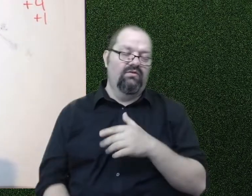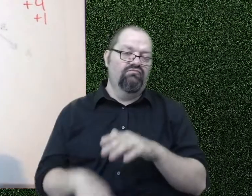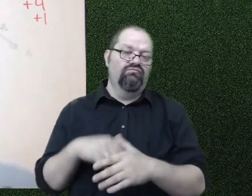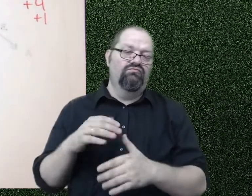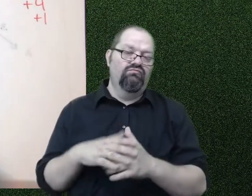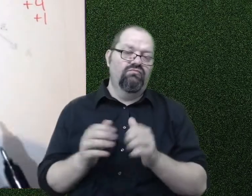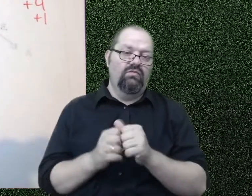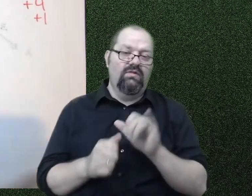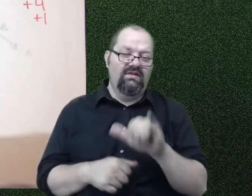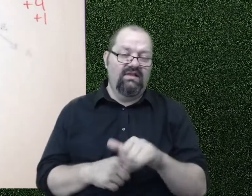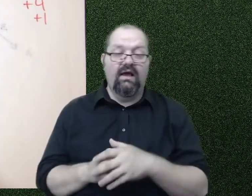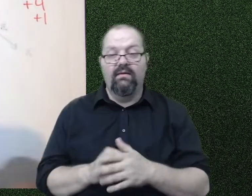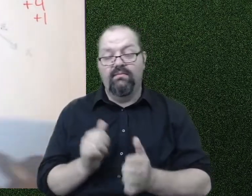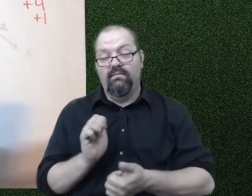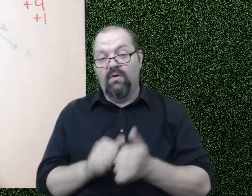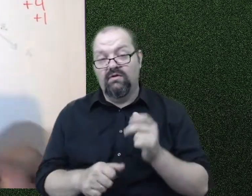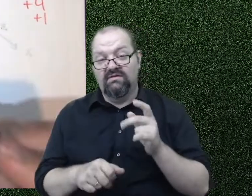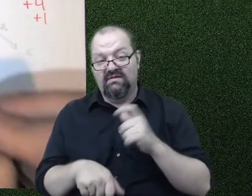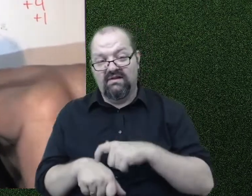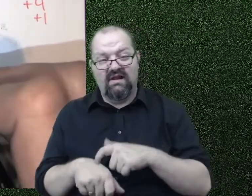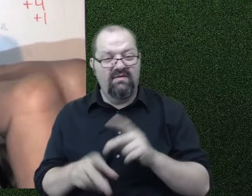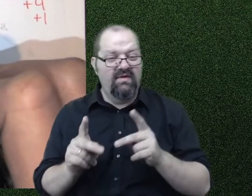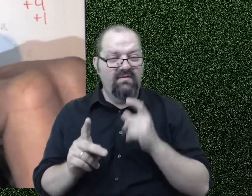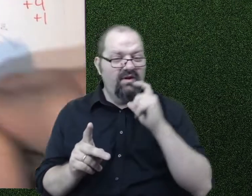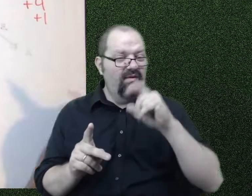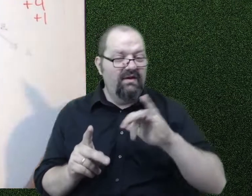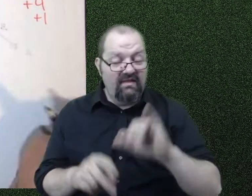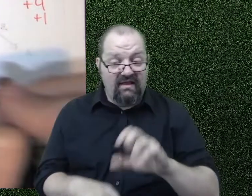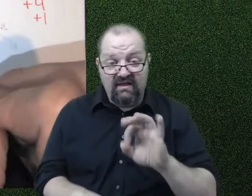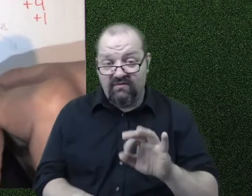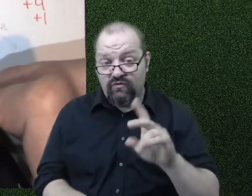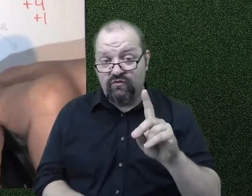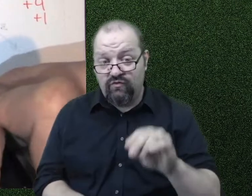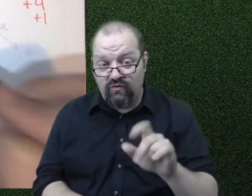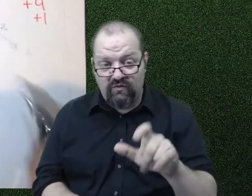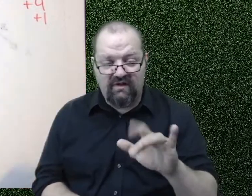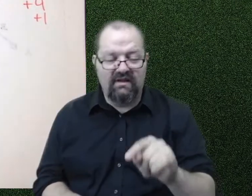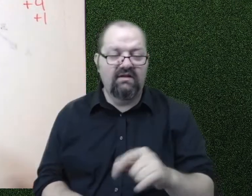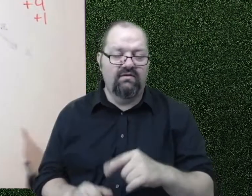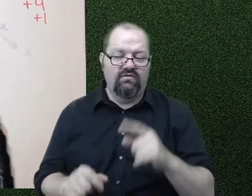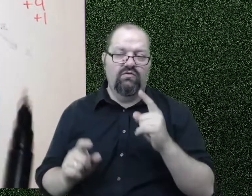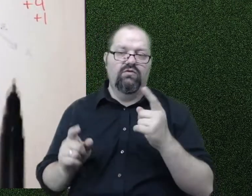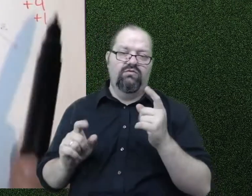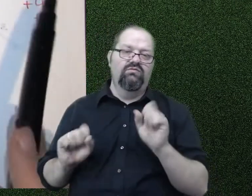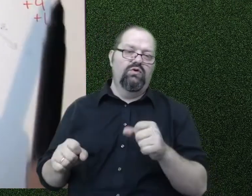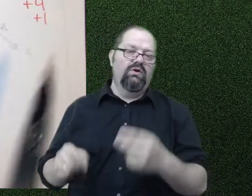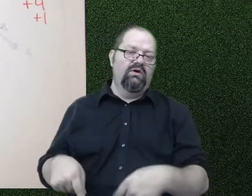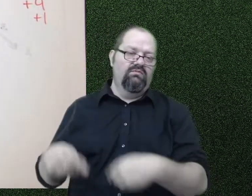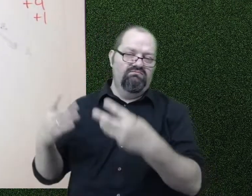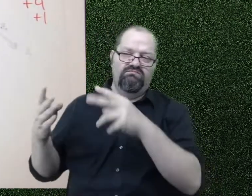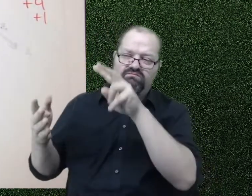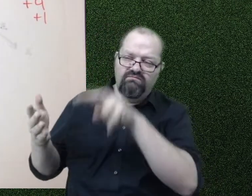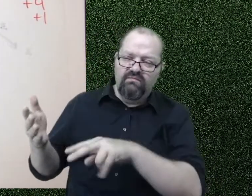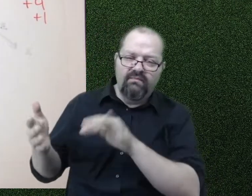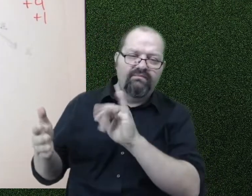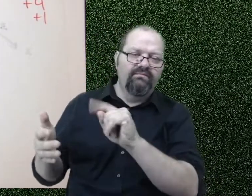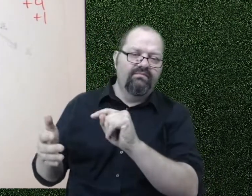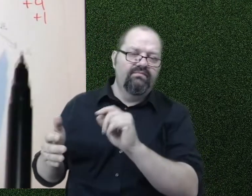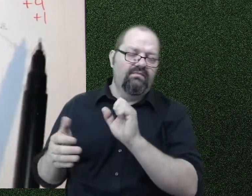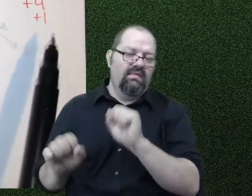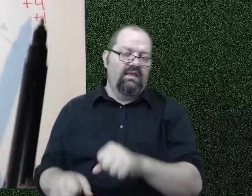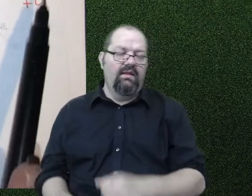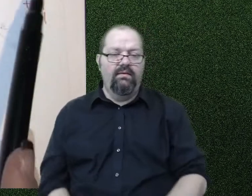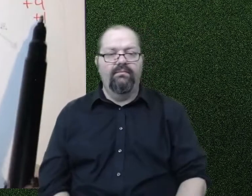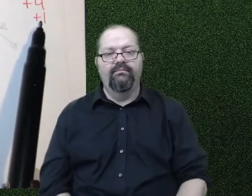in Calc 3. Most people don't need that. If you do need that, that's okay. Just go look it up. And then we're going to simplify the